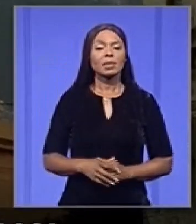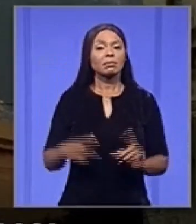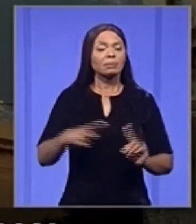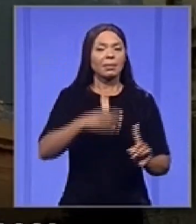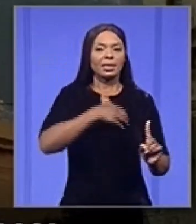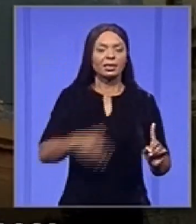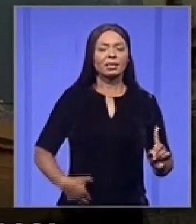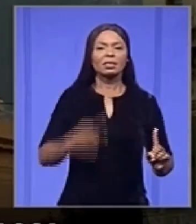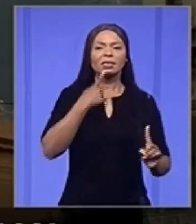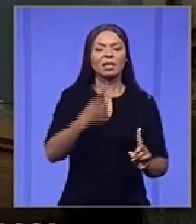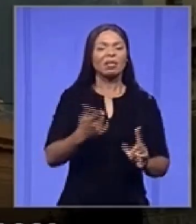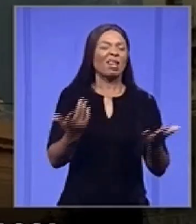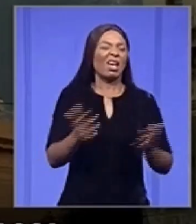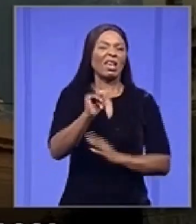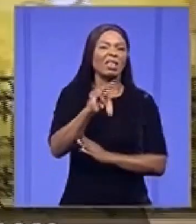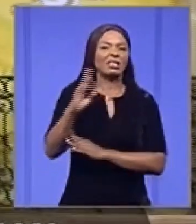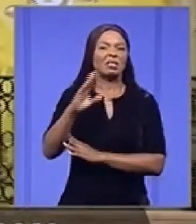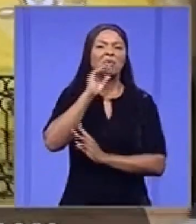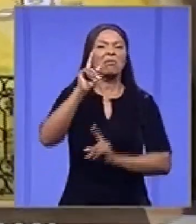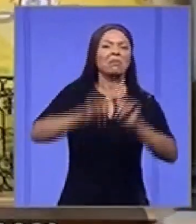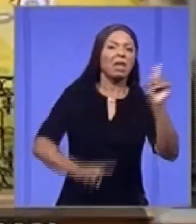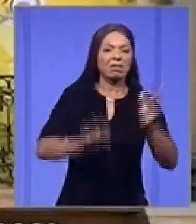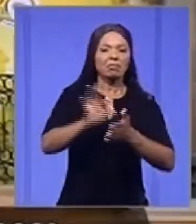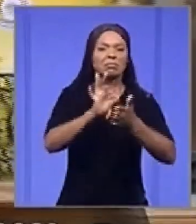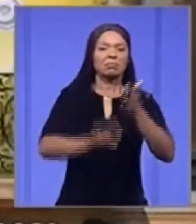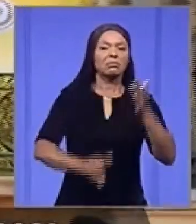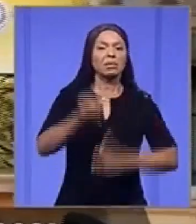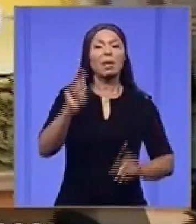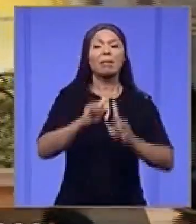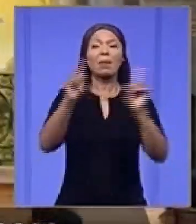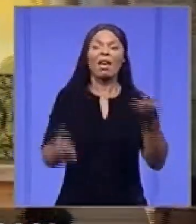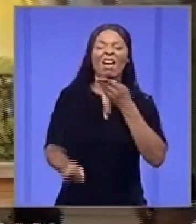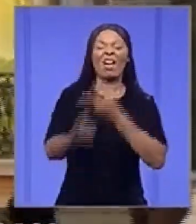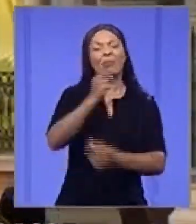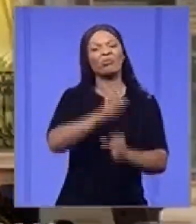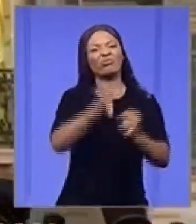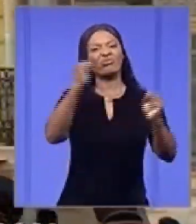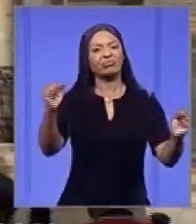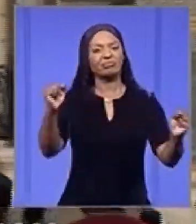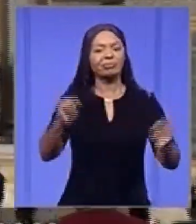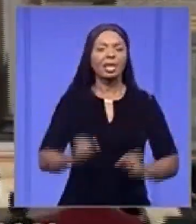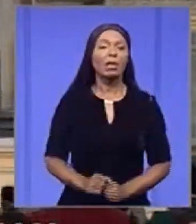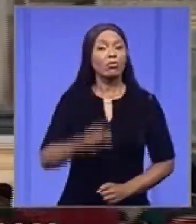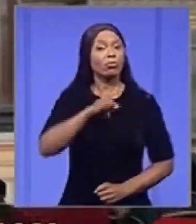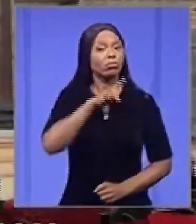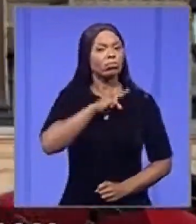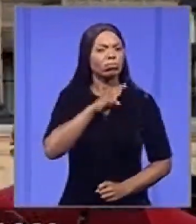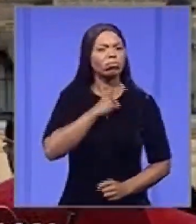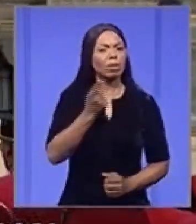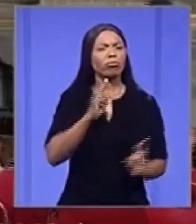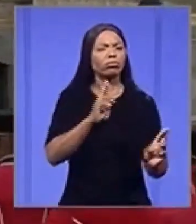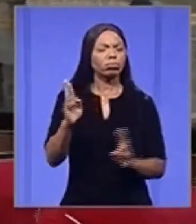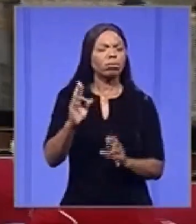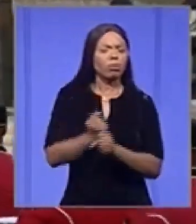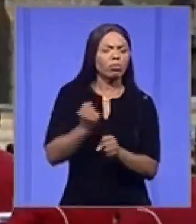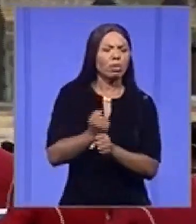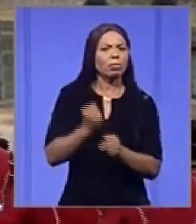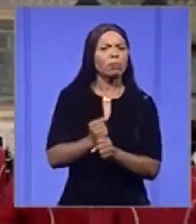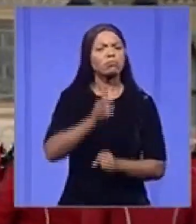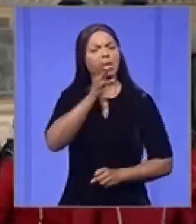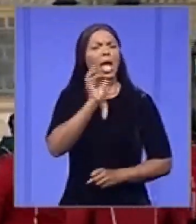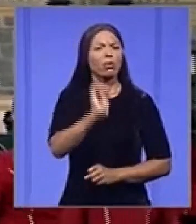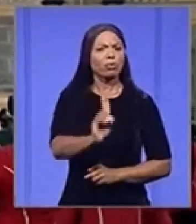gore ANC e tlile go latlhegelwa mo ditlhophong tse di tlang fela seo ga se ne se diragala gonne o santse a na le tiro e ntsi e a tshwanelwang